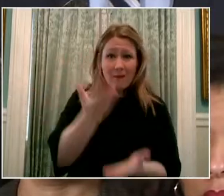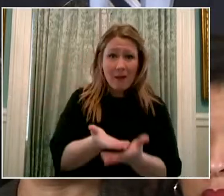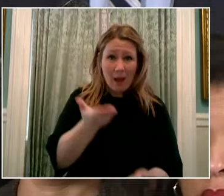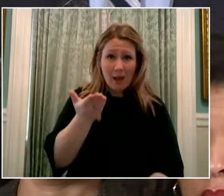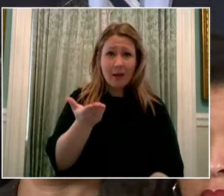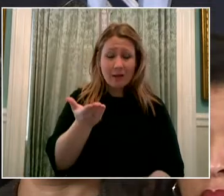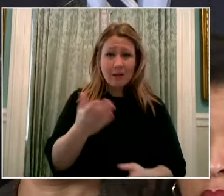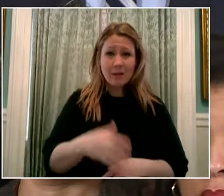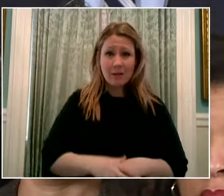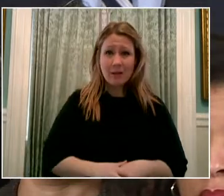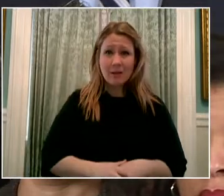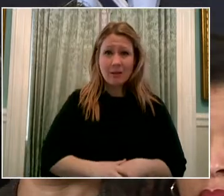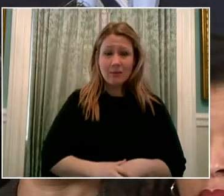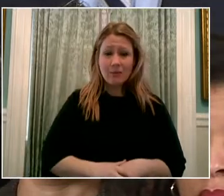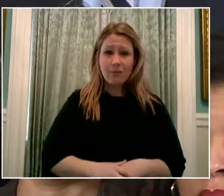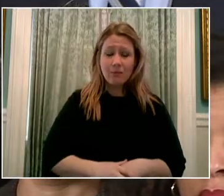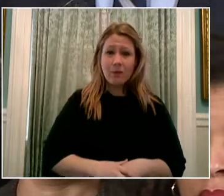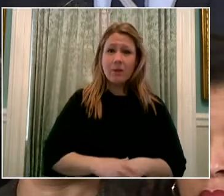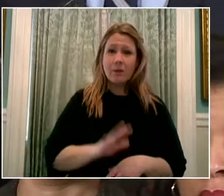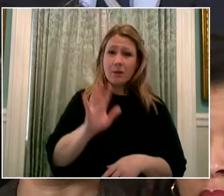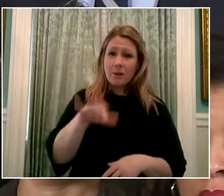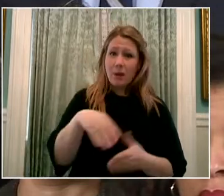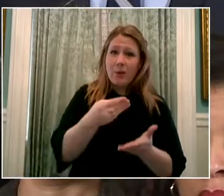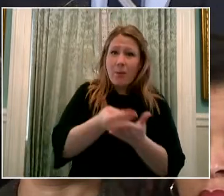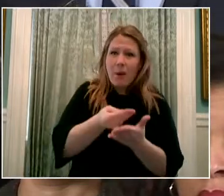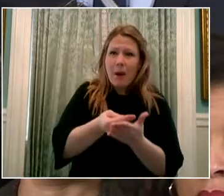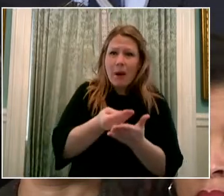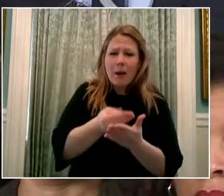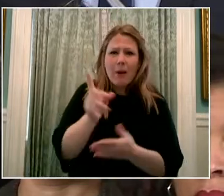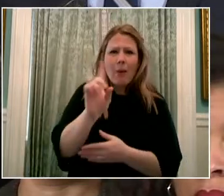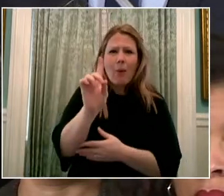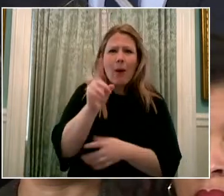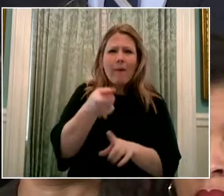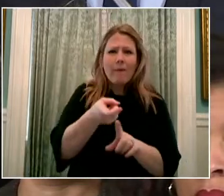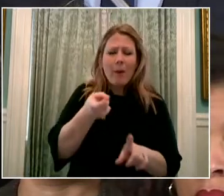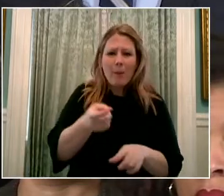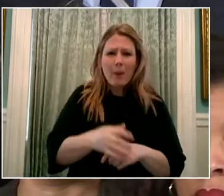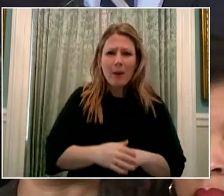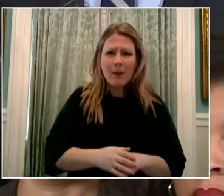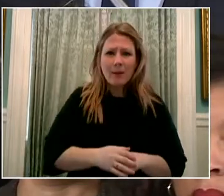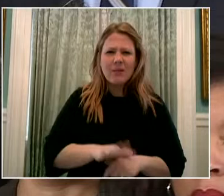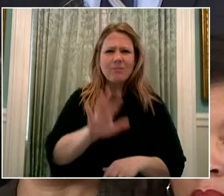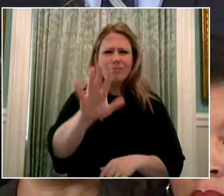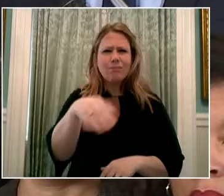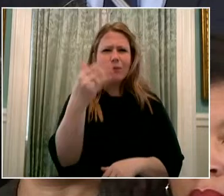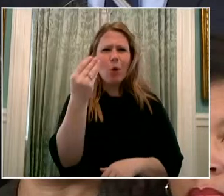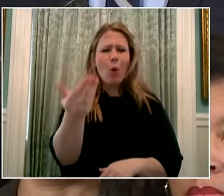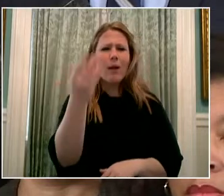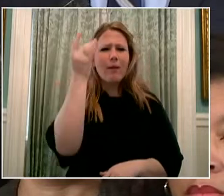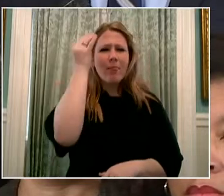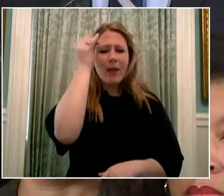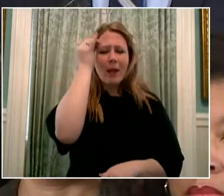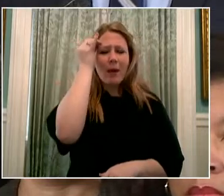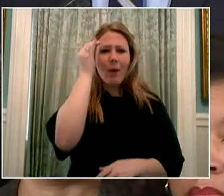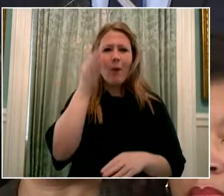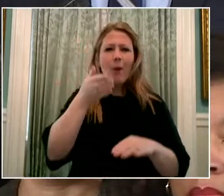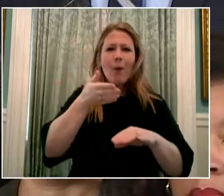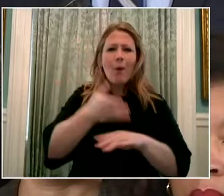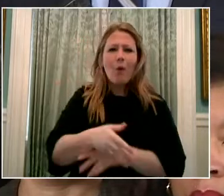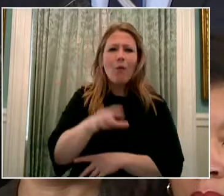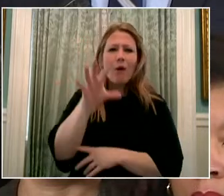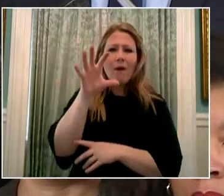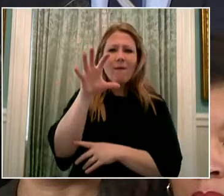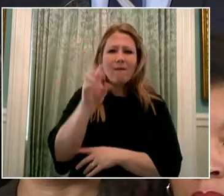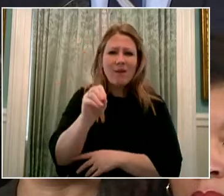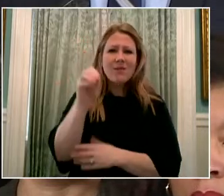money comes from someplace. Think about this for a moment. Over 50,000 people come to